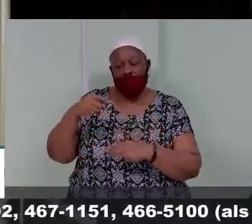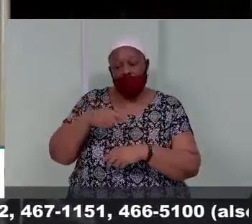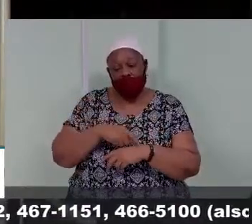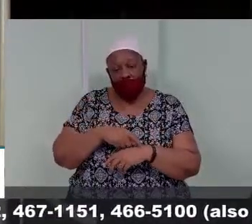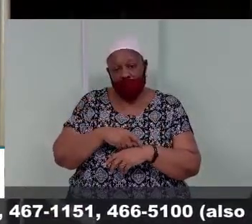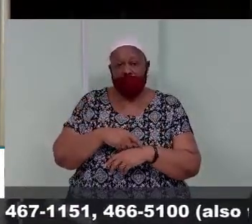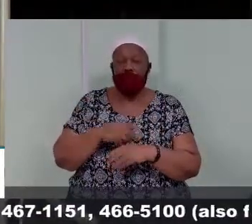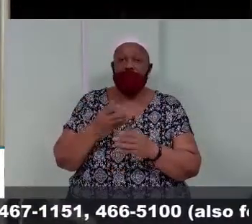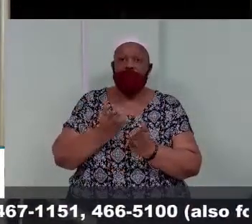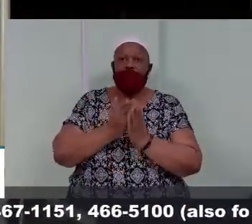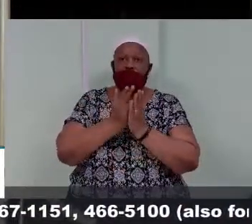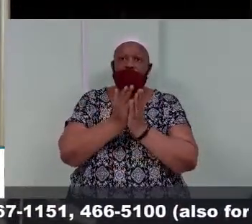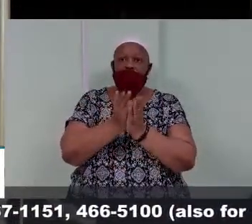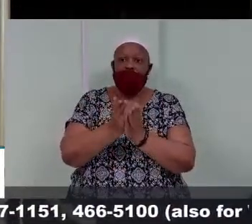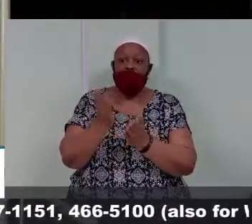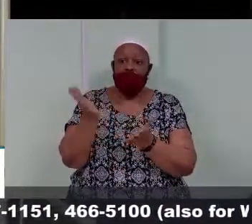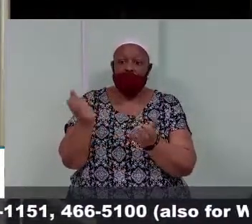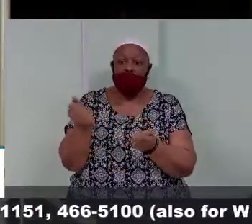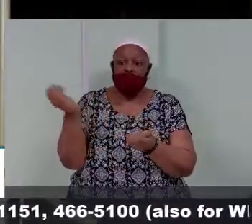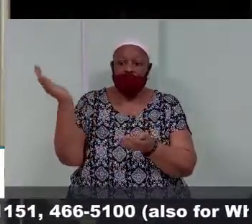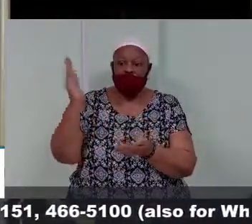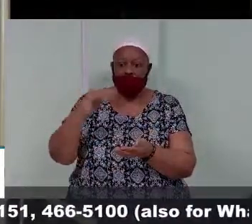question is,